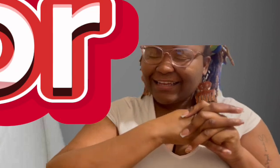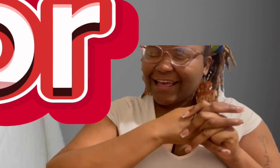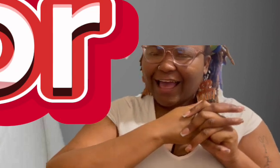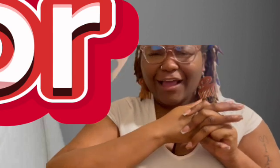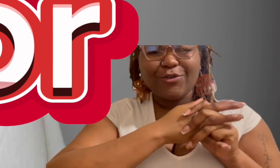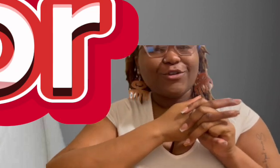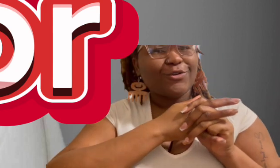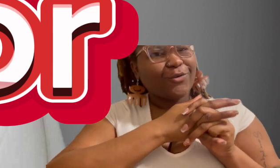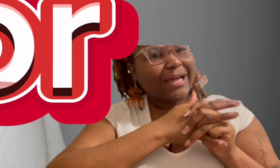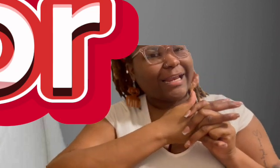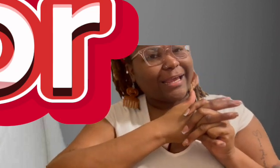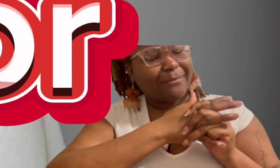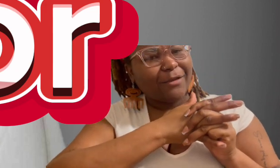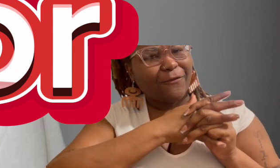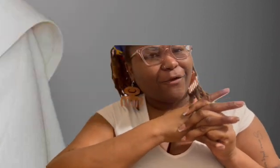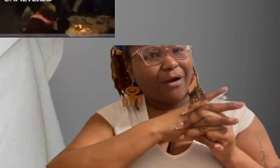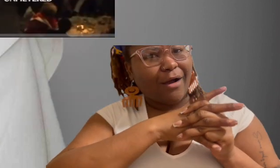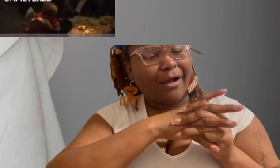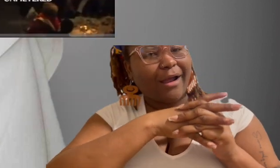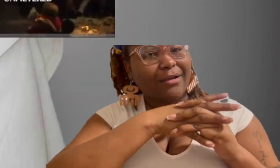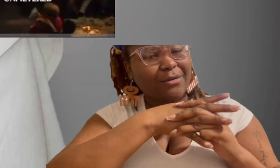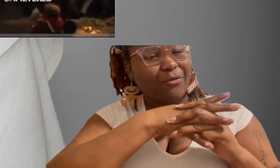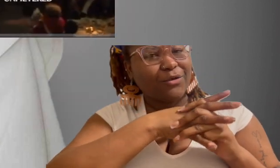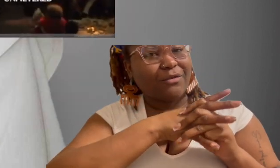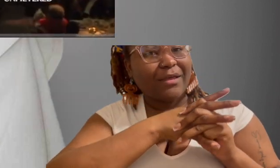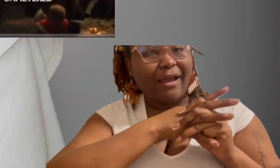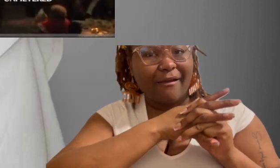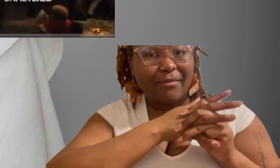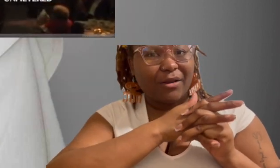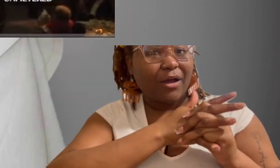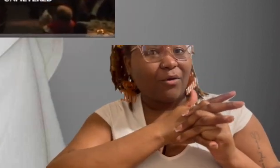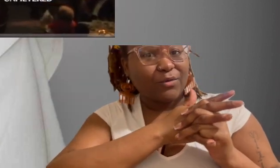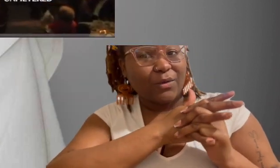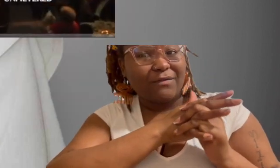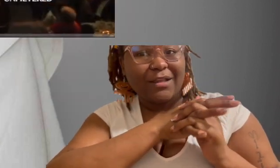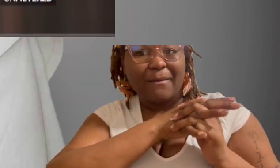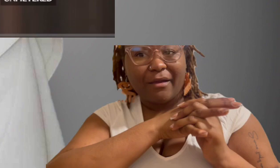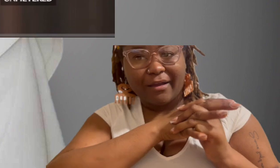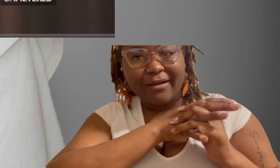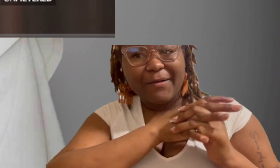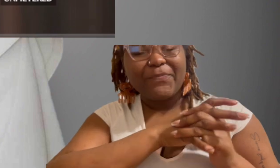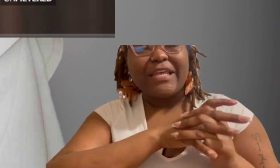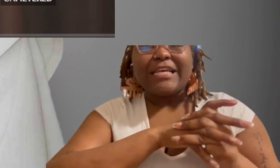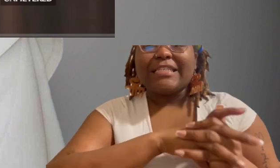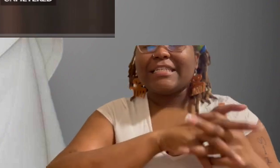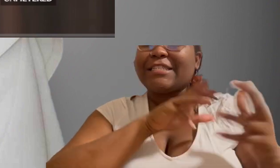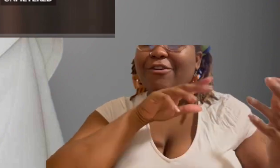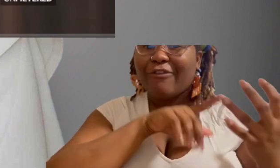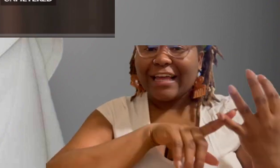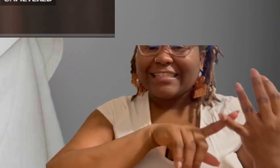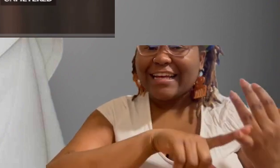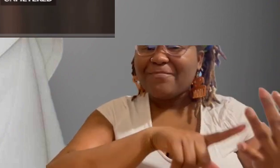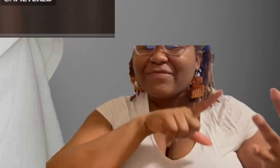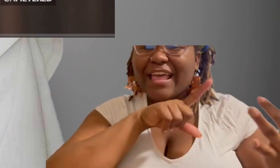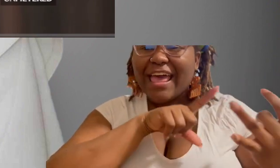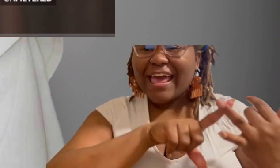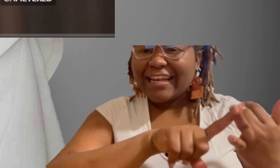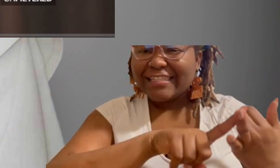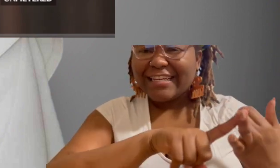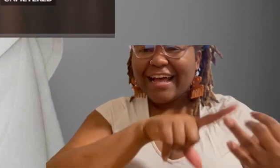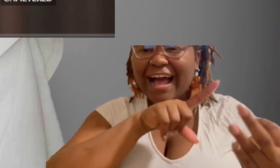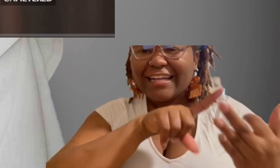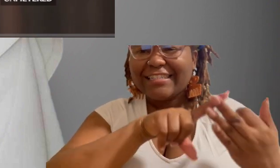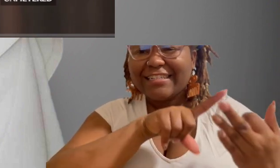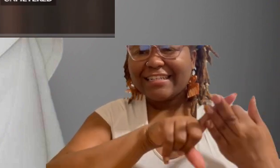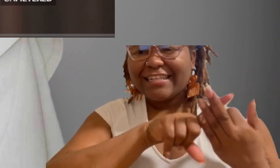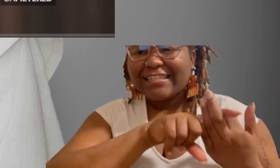Taylor. And you should know that name if you're someone who's from the Caribbean and also lives in America. She is a writer,